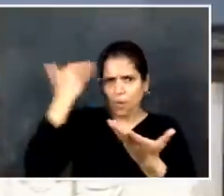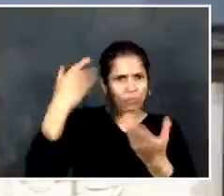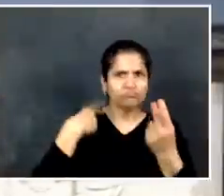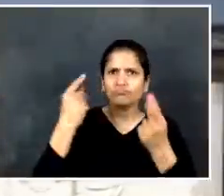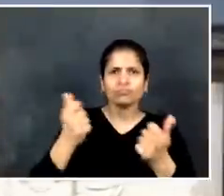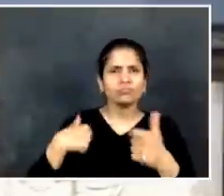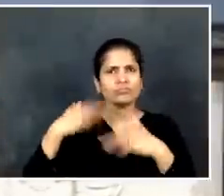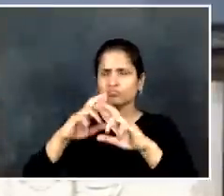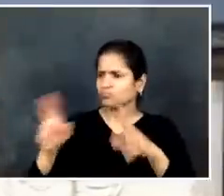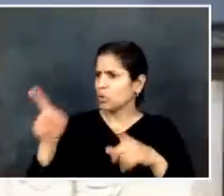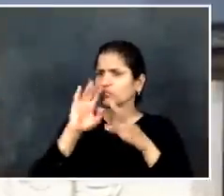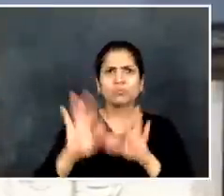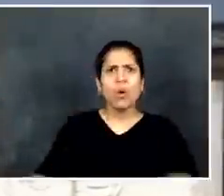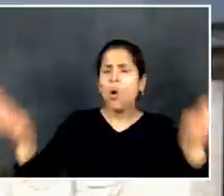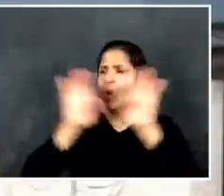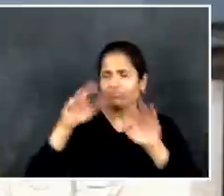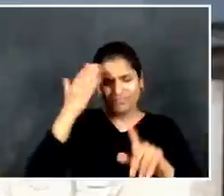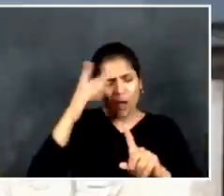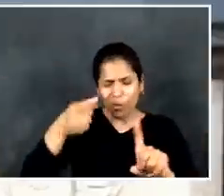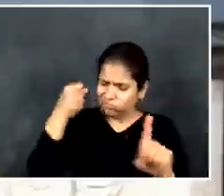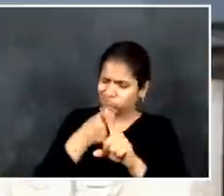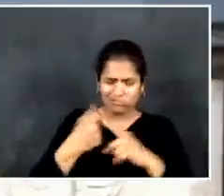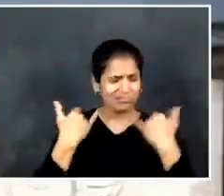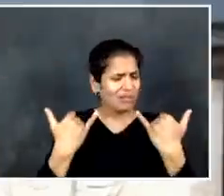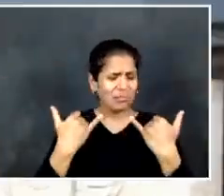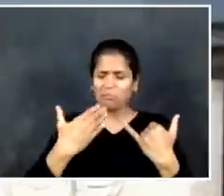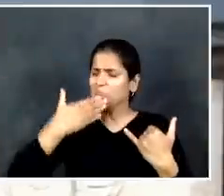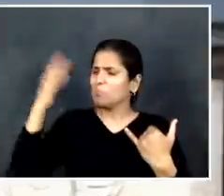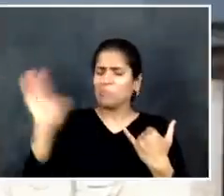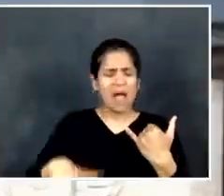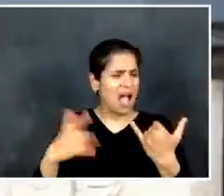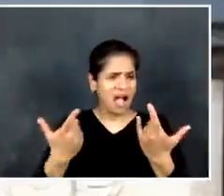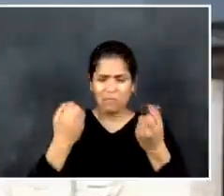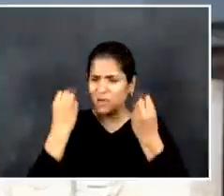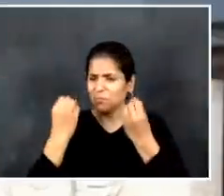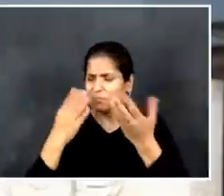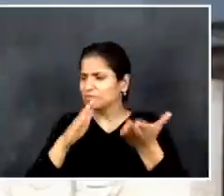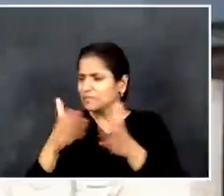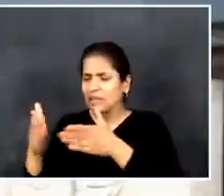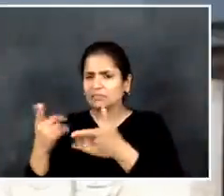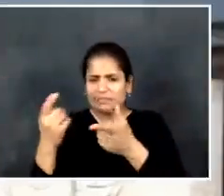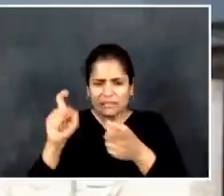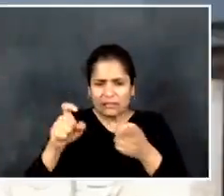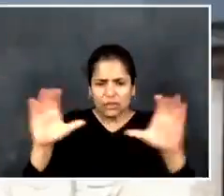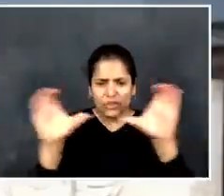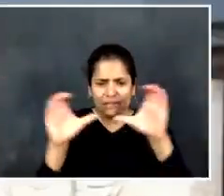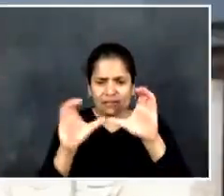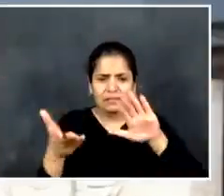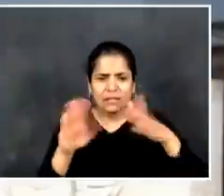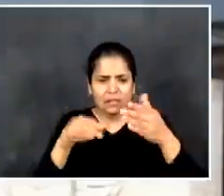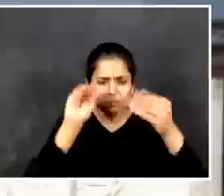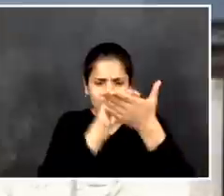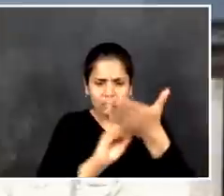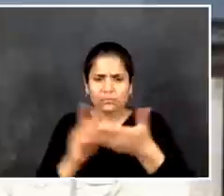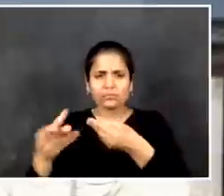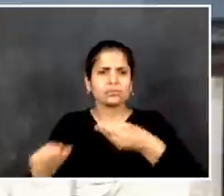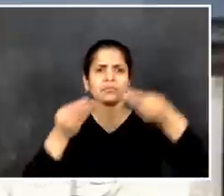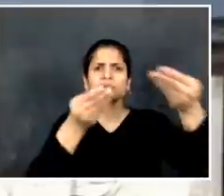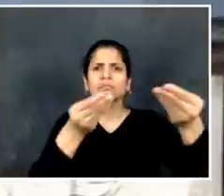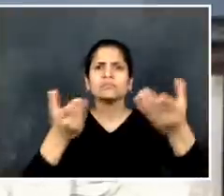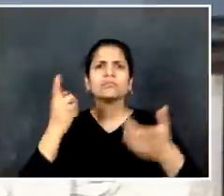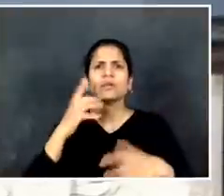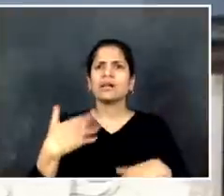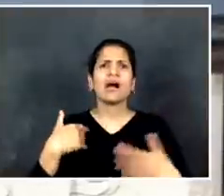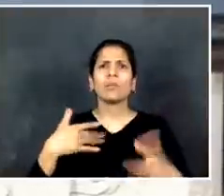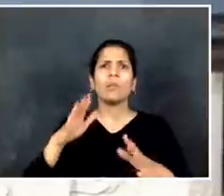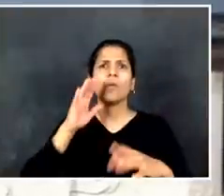here that are beyond anyone's reach because of the nature of this crisis. But anything that we can fix, anything we can do to lighten the